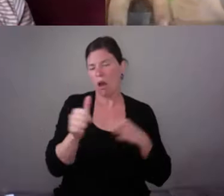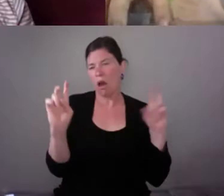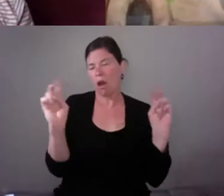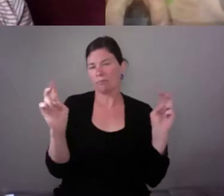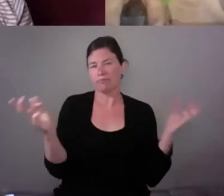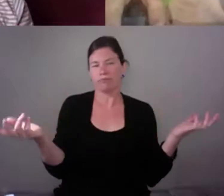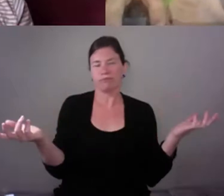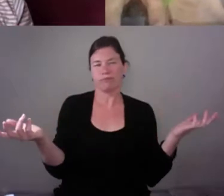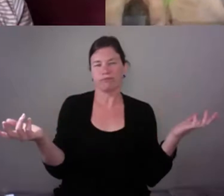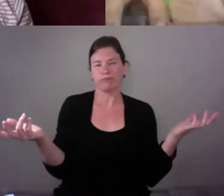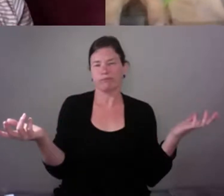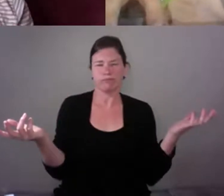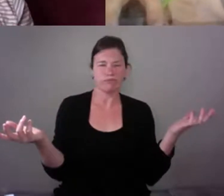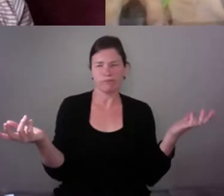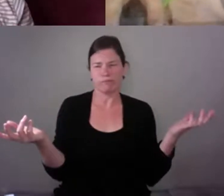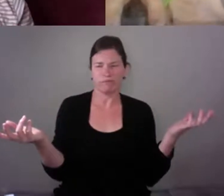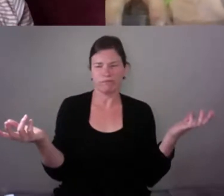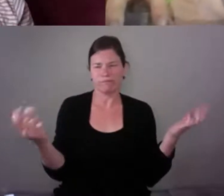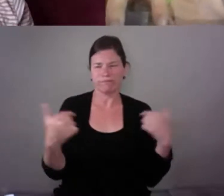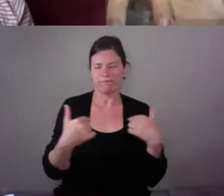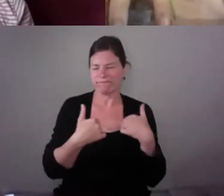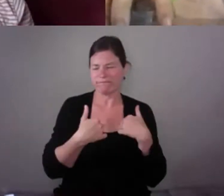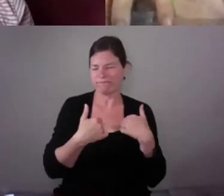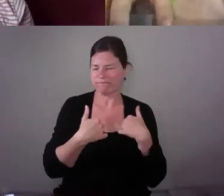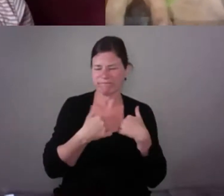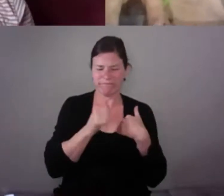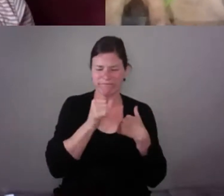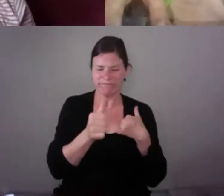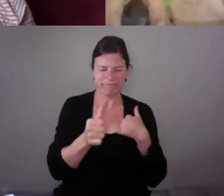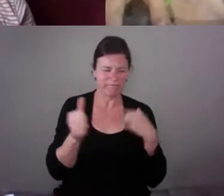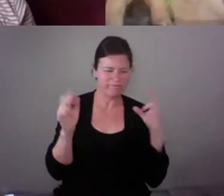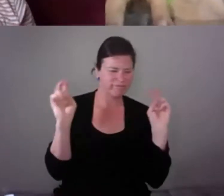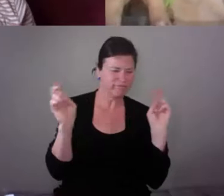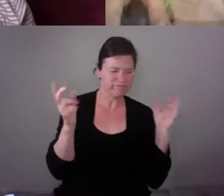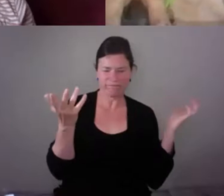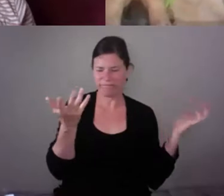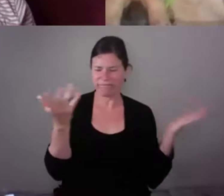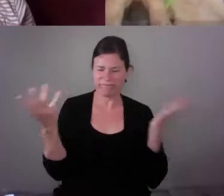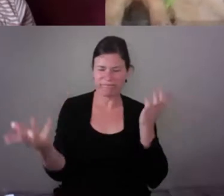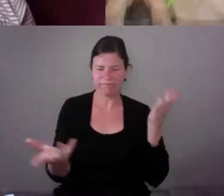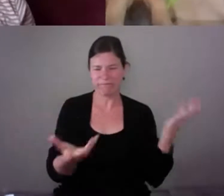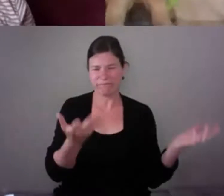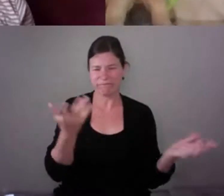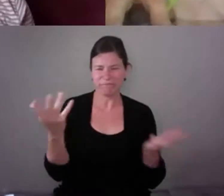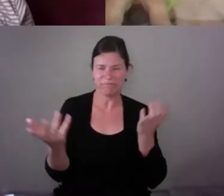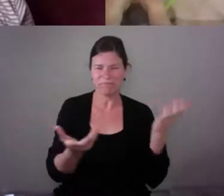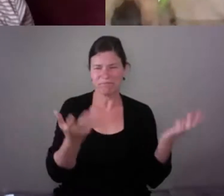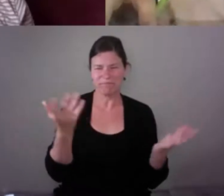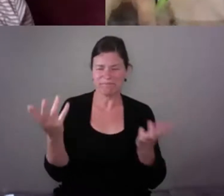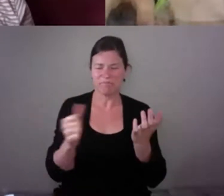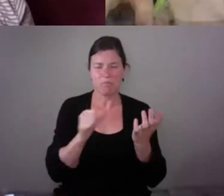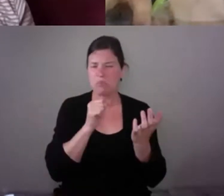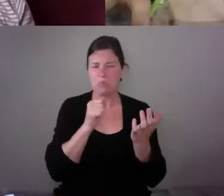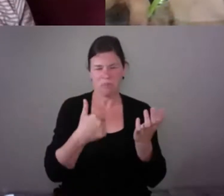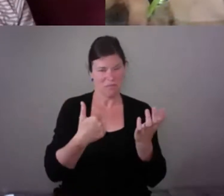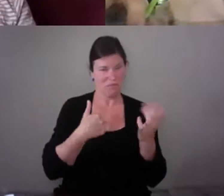like I wasn't a I wasn't like a I wasn't like a I was